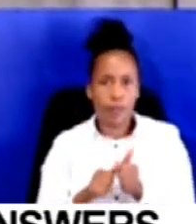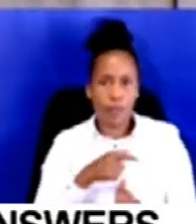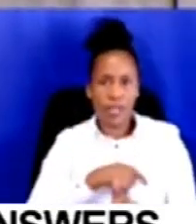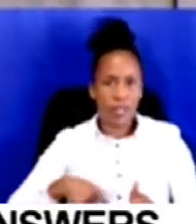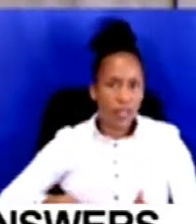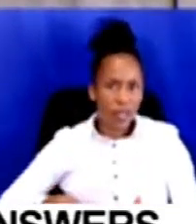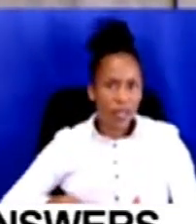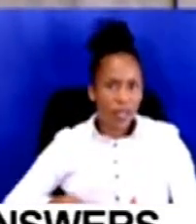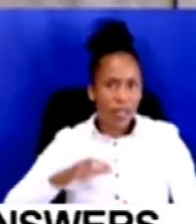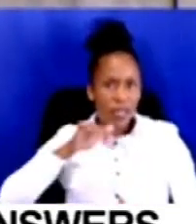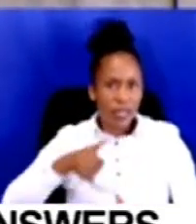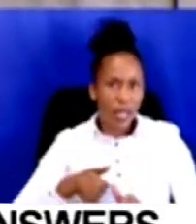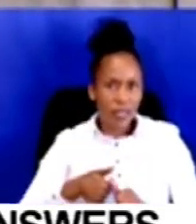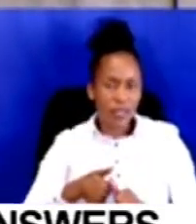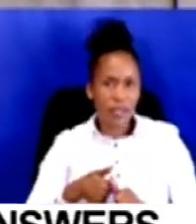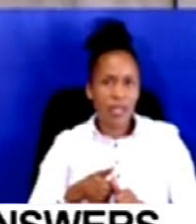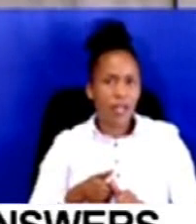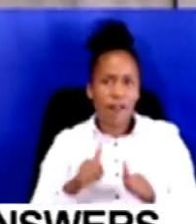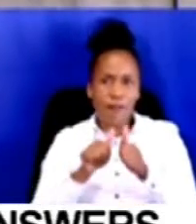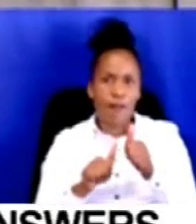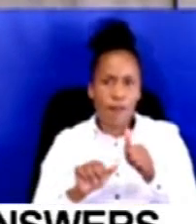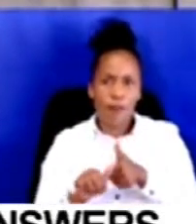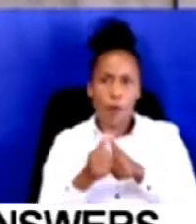be from Honourable Mtetwa.